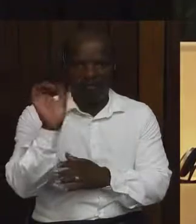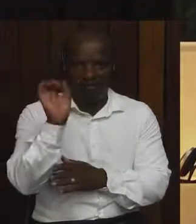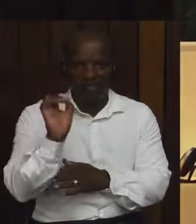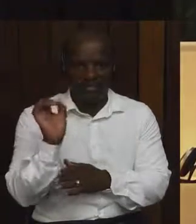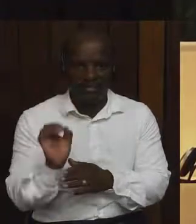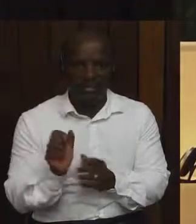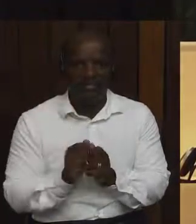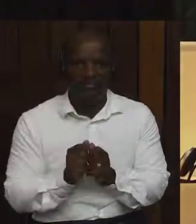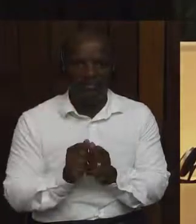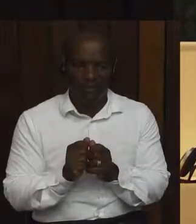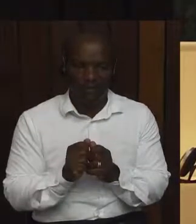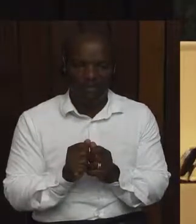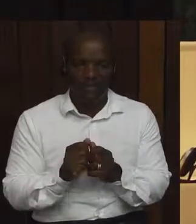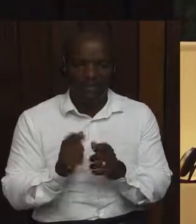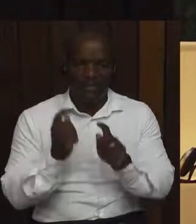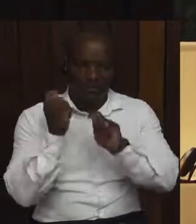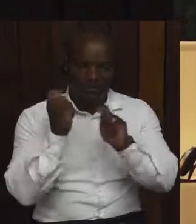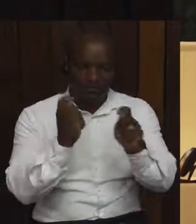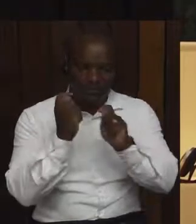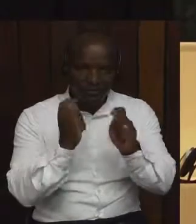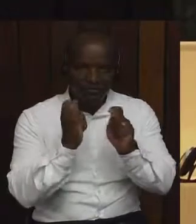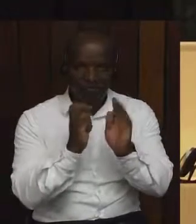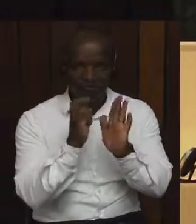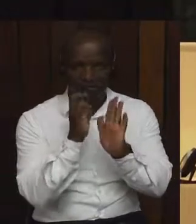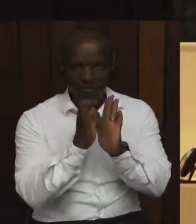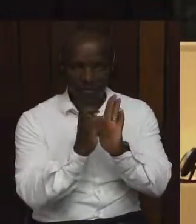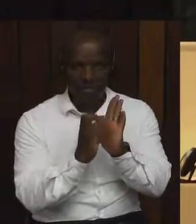We also have a transport regulation